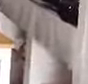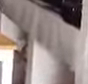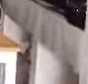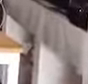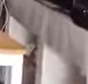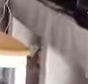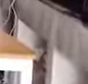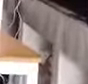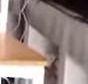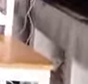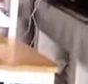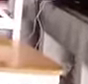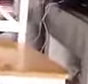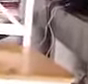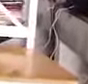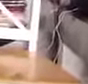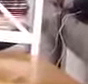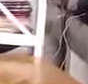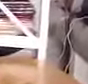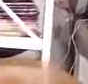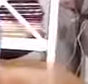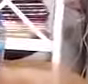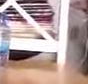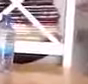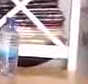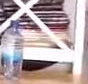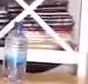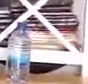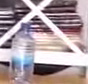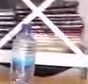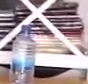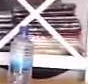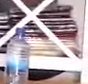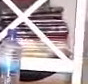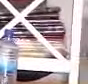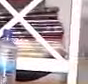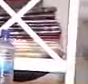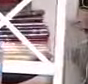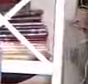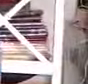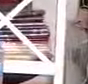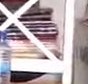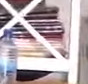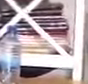Natural beauty, that melanin dripping, we do have stuff for you as well. And when